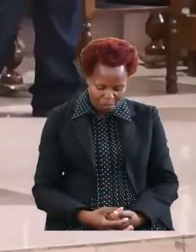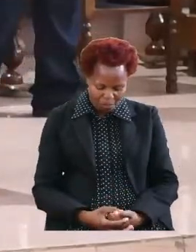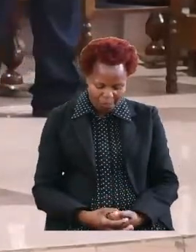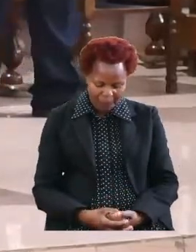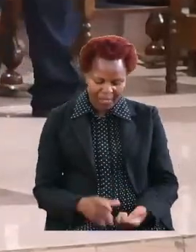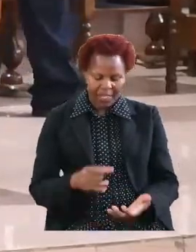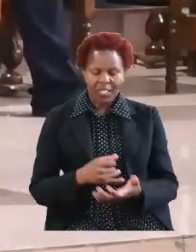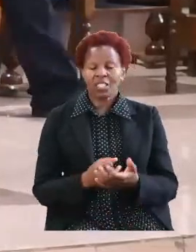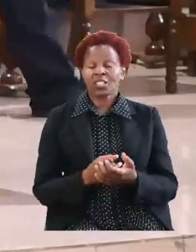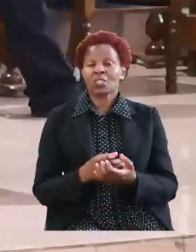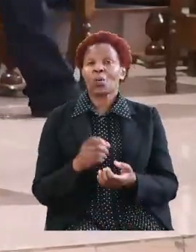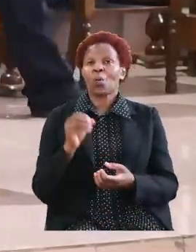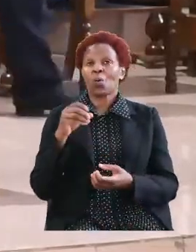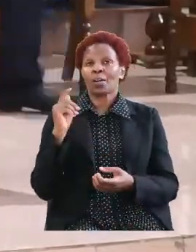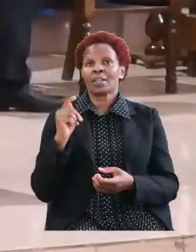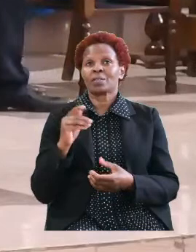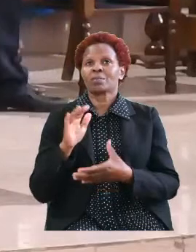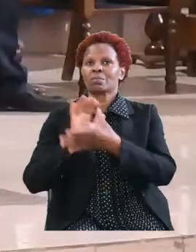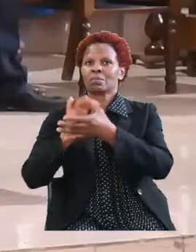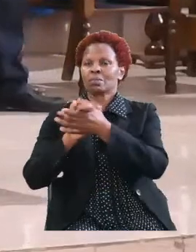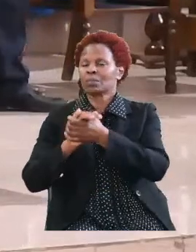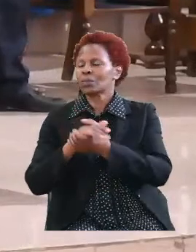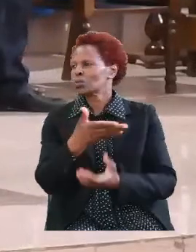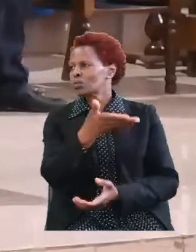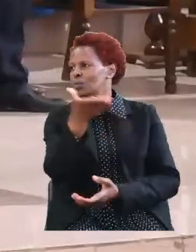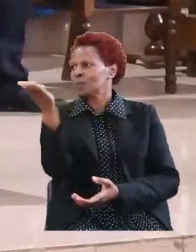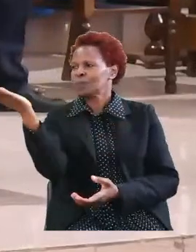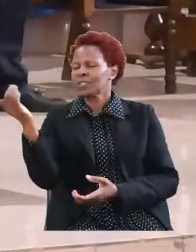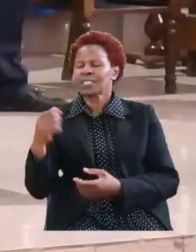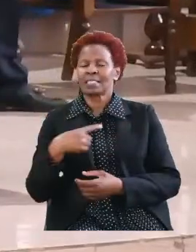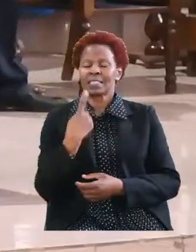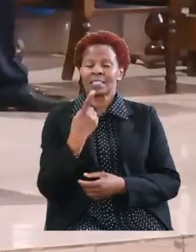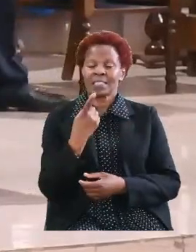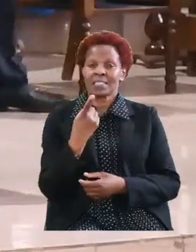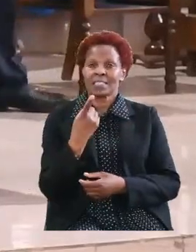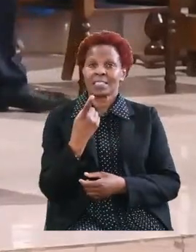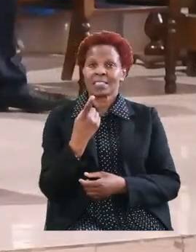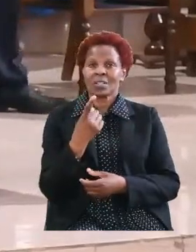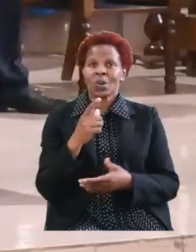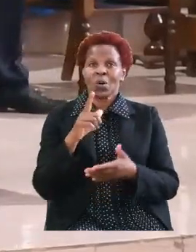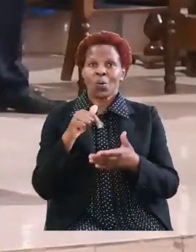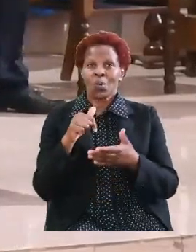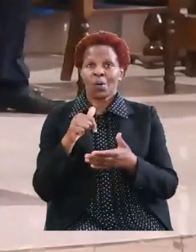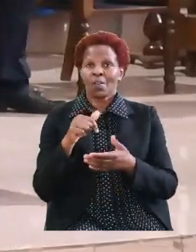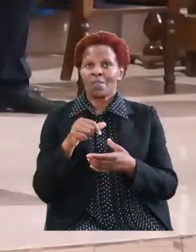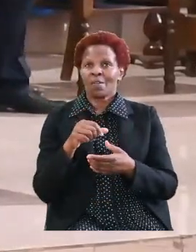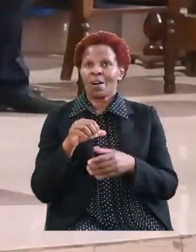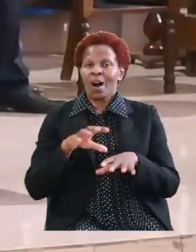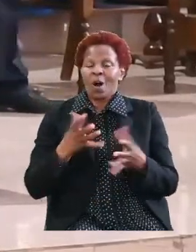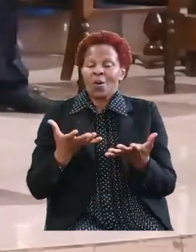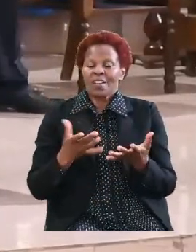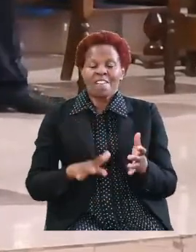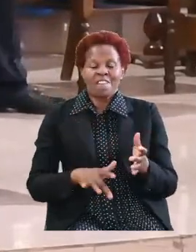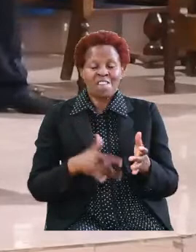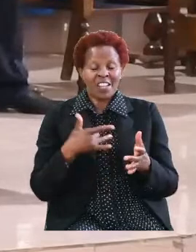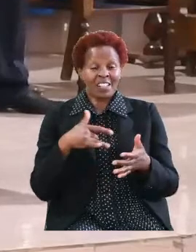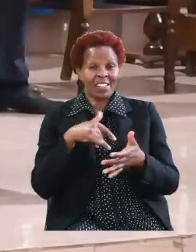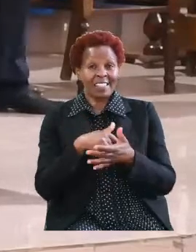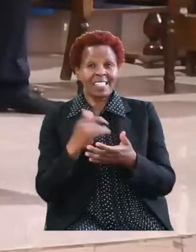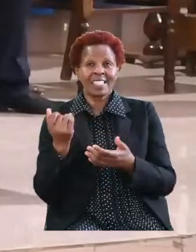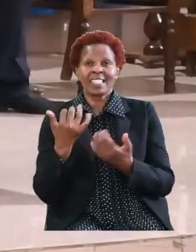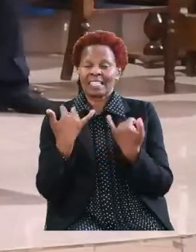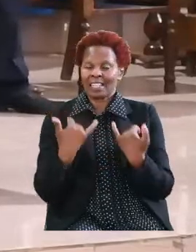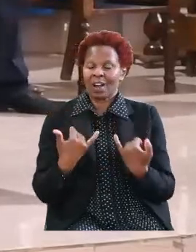It's okay to greet the congregation. You can tell us more about yourself, how you have felt now that you're born